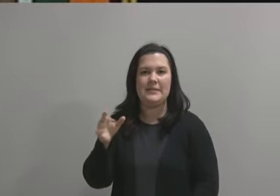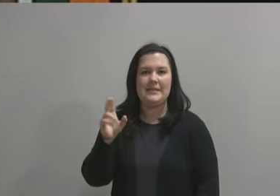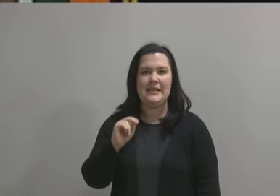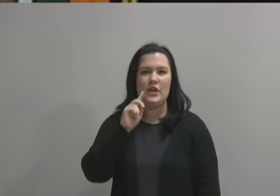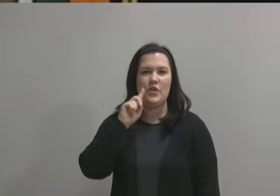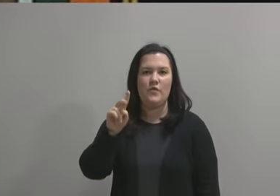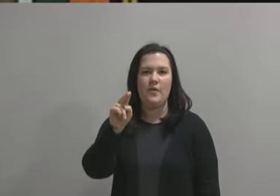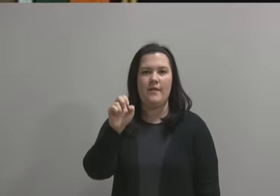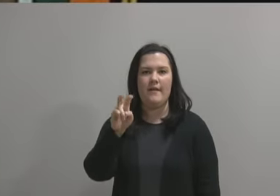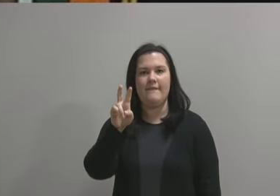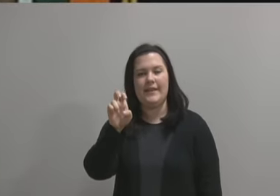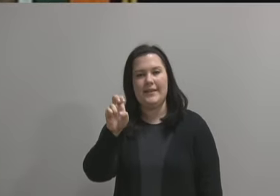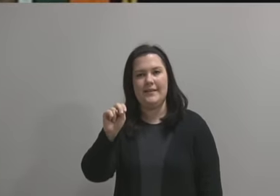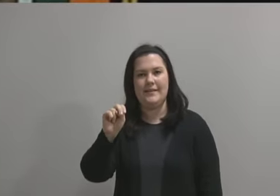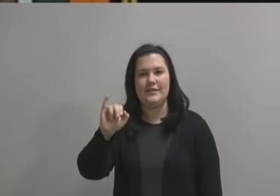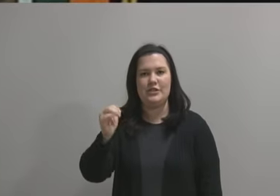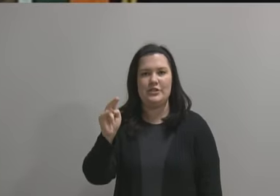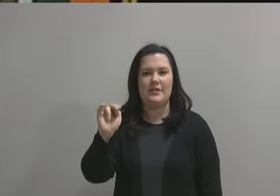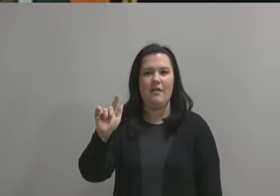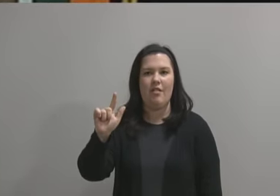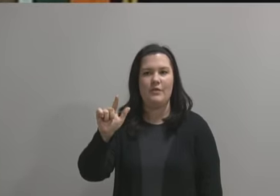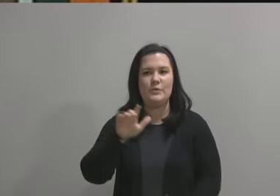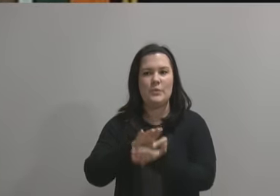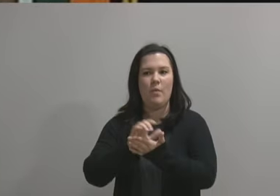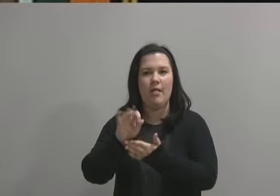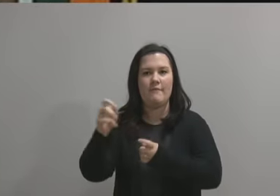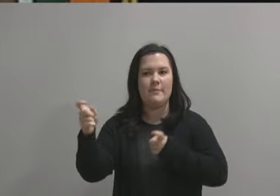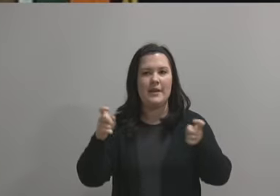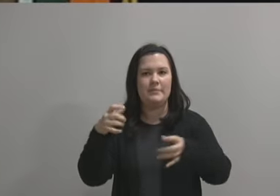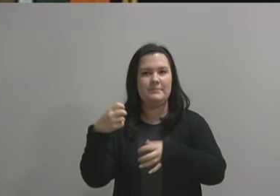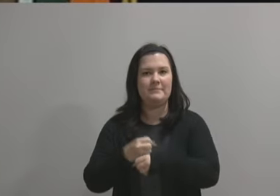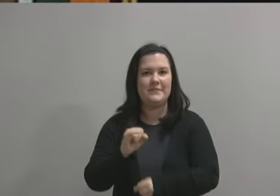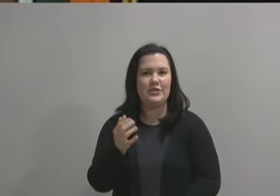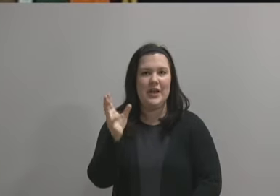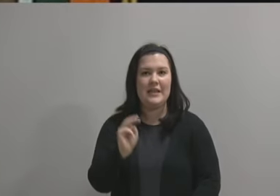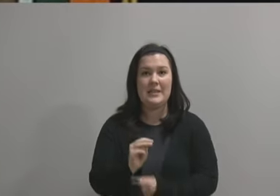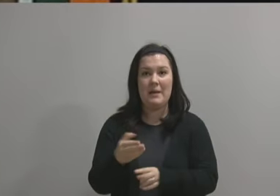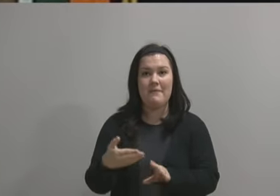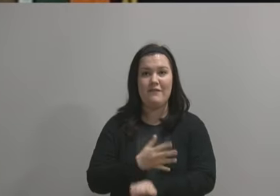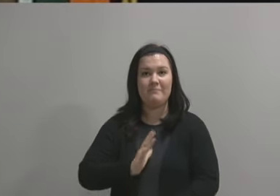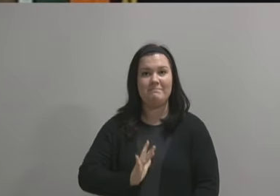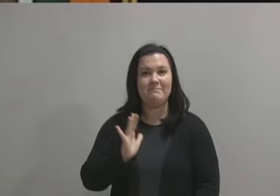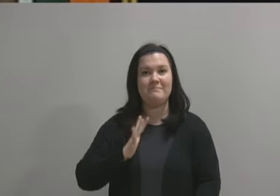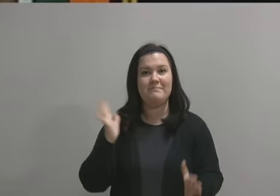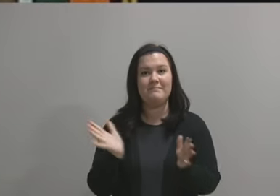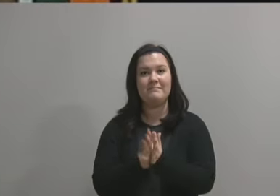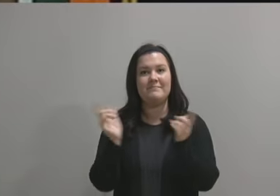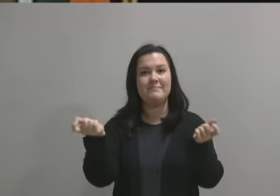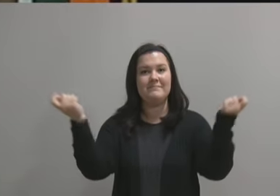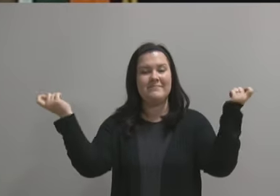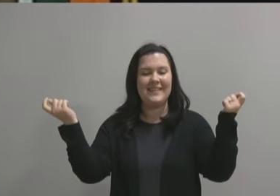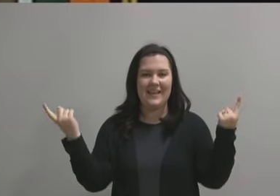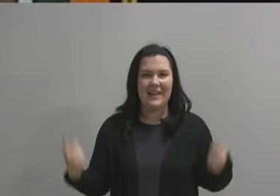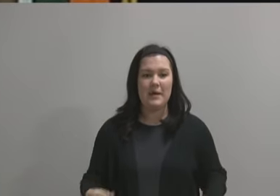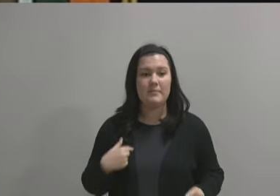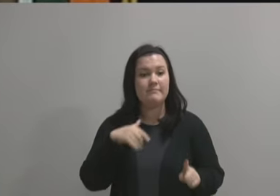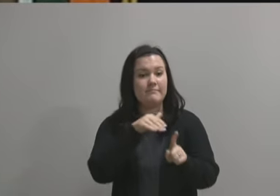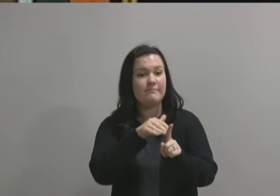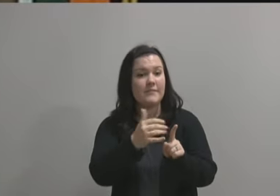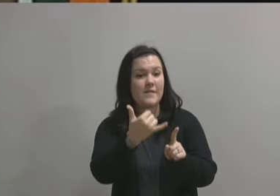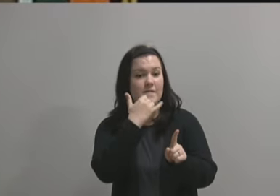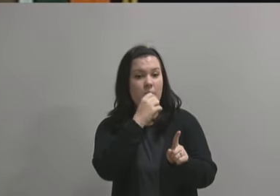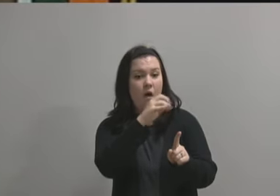School of Management. Before we begin the formal ceremony, let me remind you to silence those mobile phones and